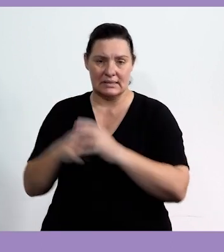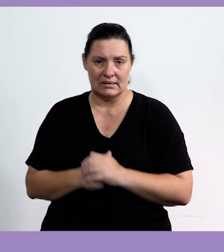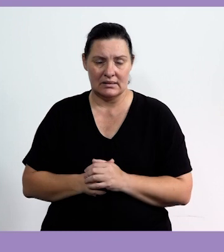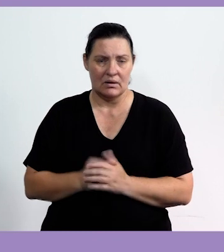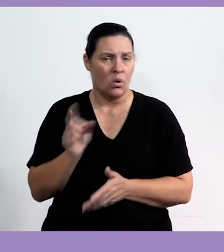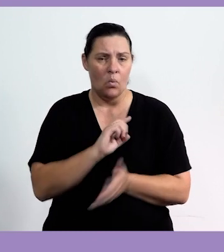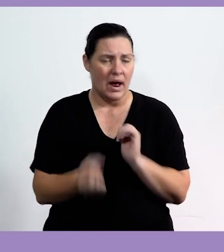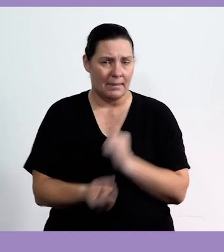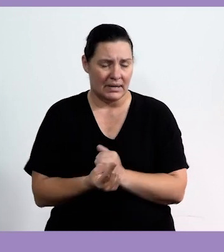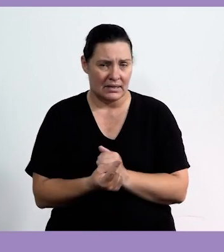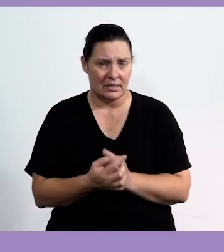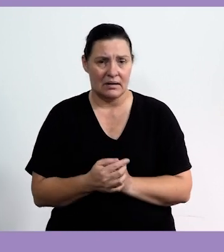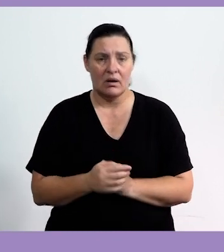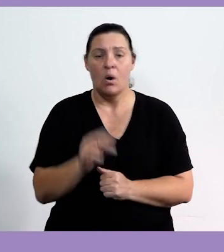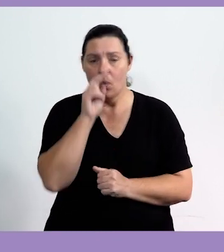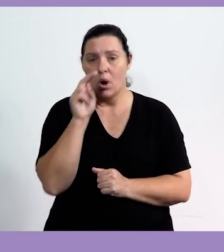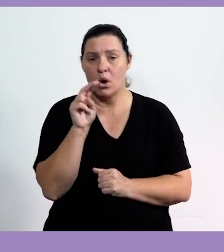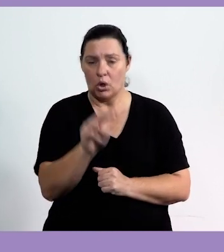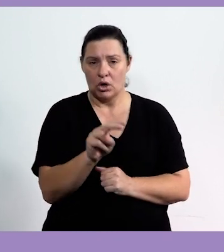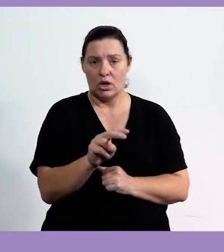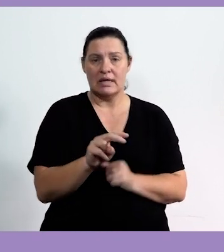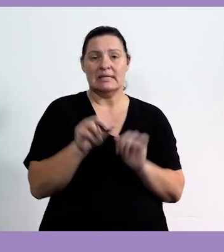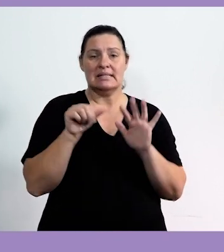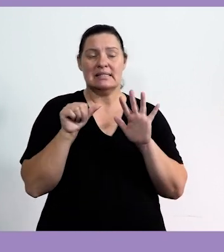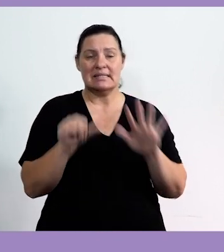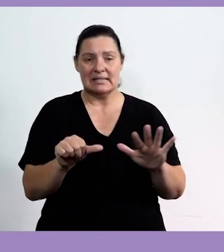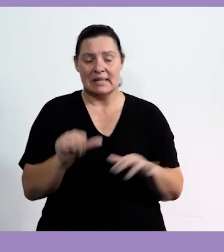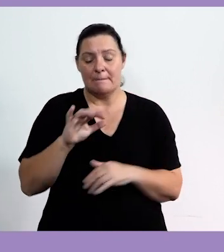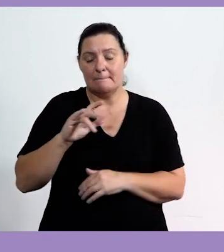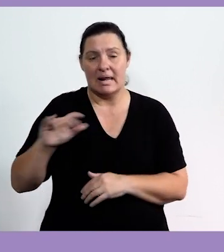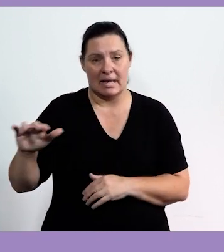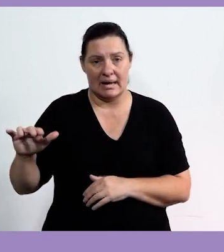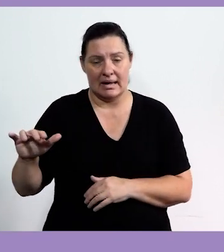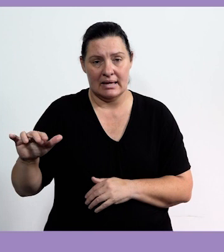exponent 6. So what happened here? We are looking at 6